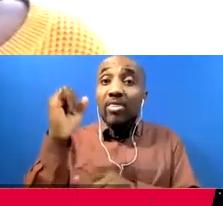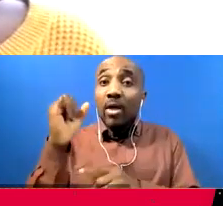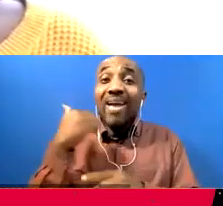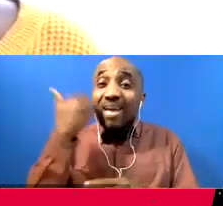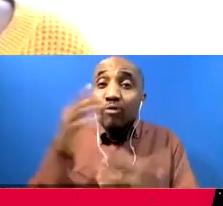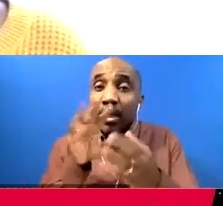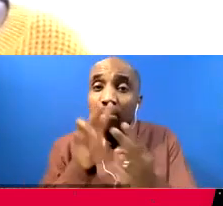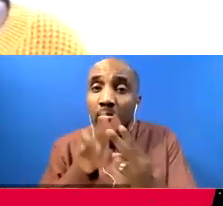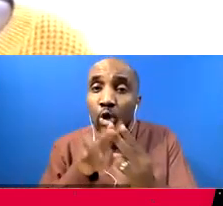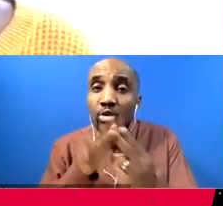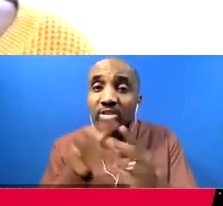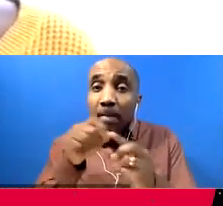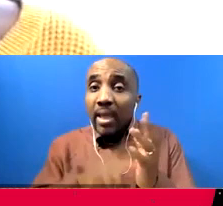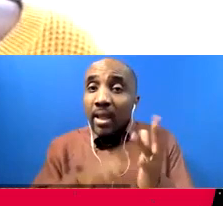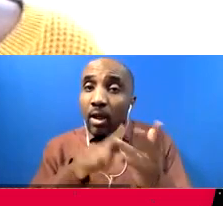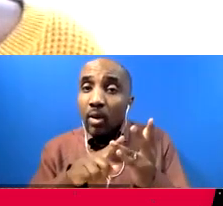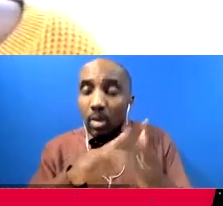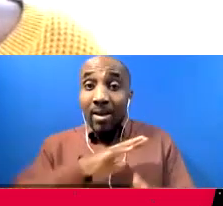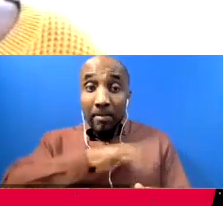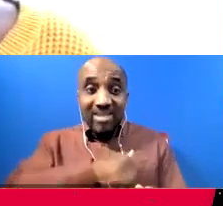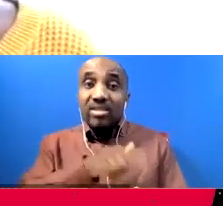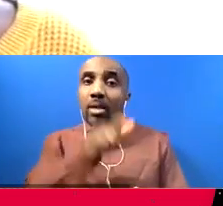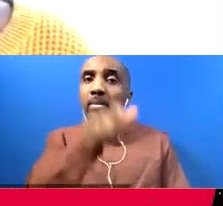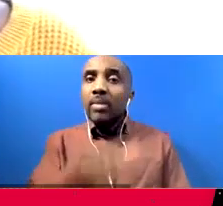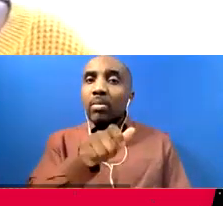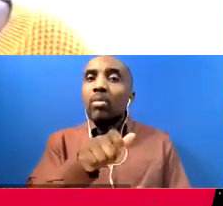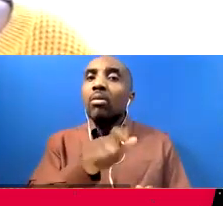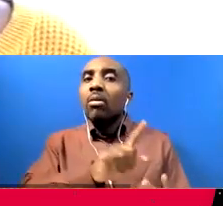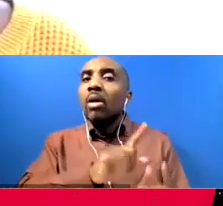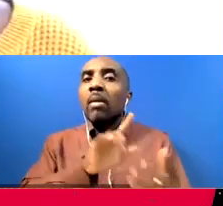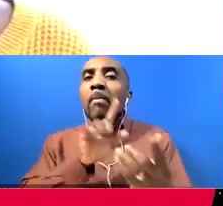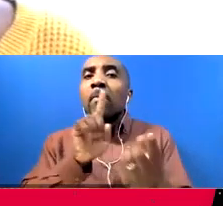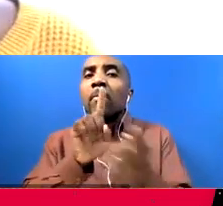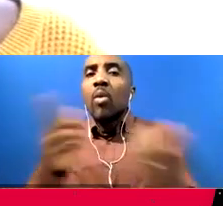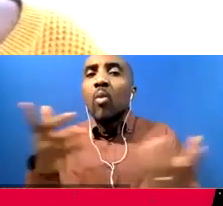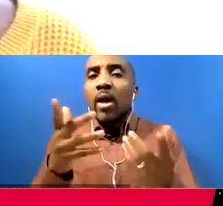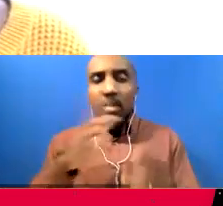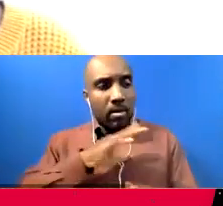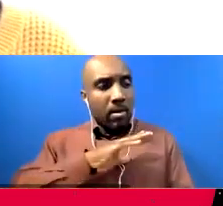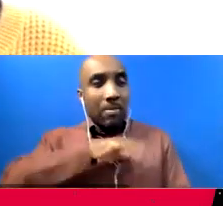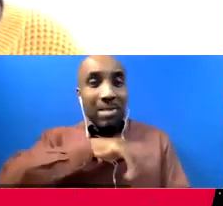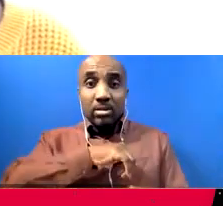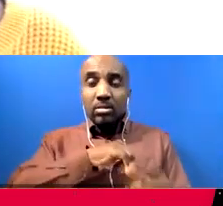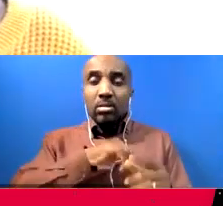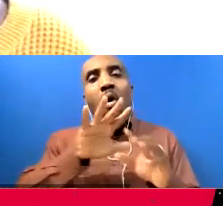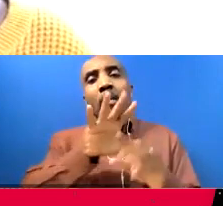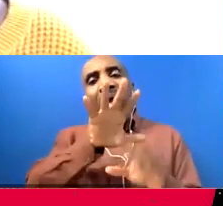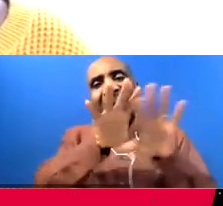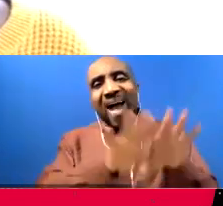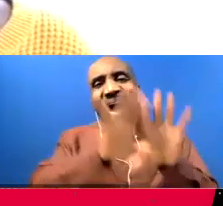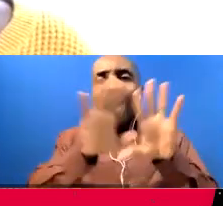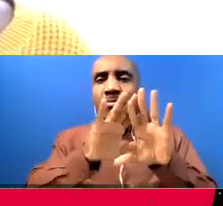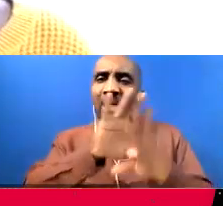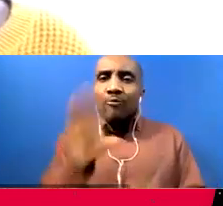PLO, and they also met Palestinian delegates during the first Pan-African Cultural Festival in 1969 in Algeria.